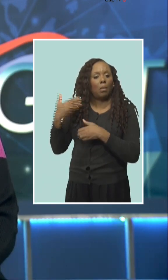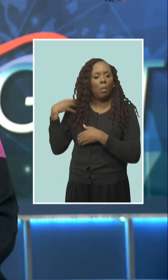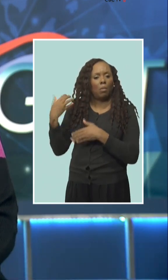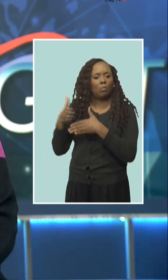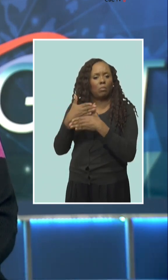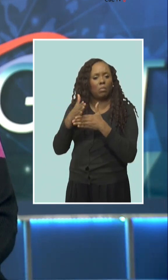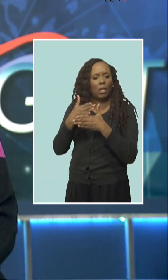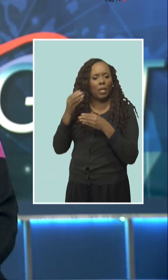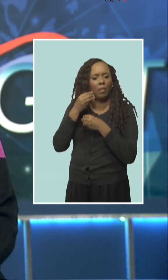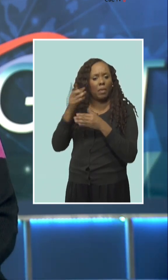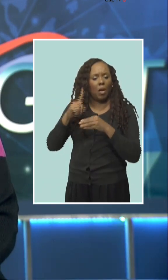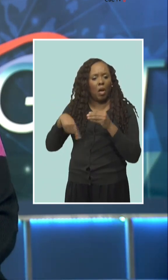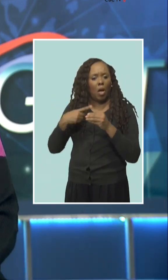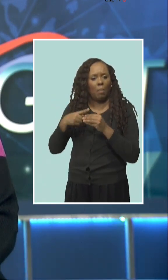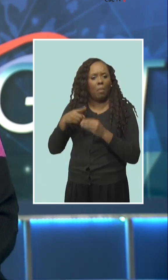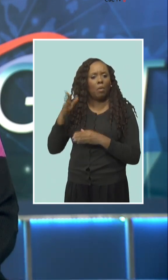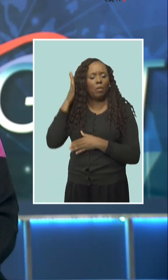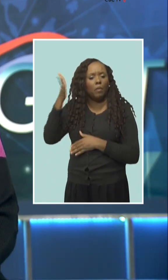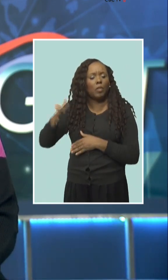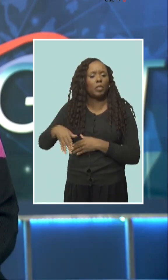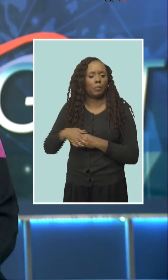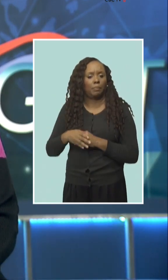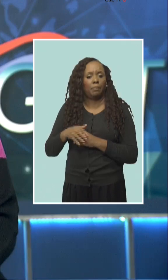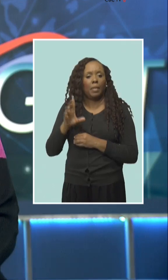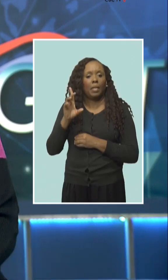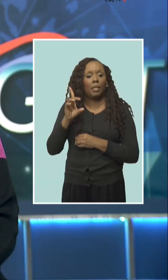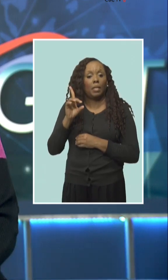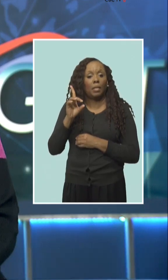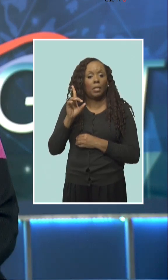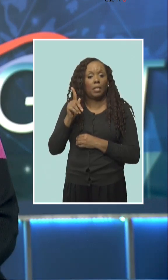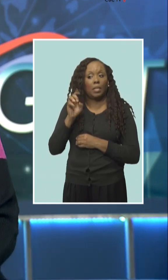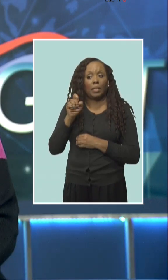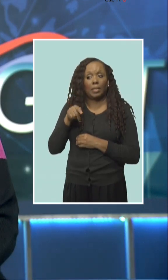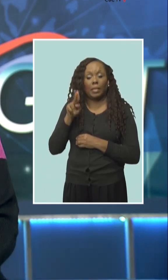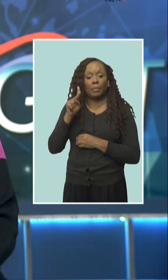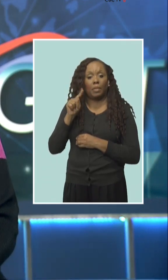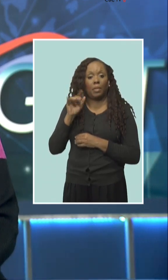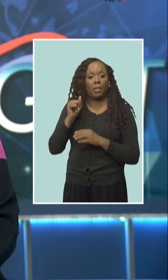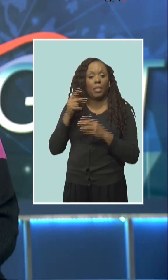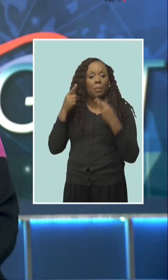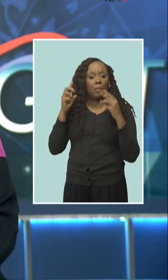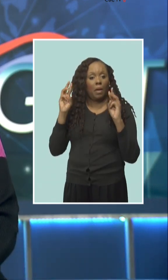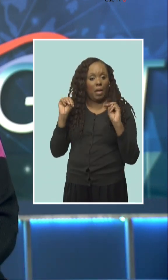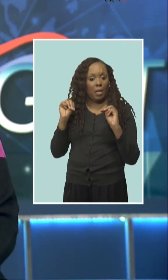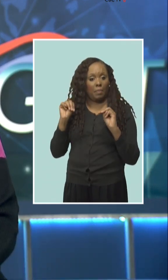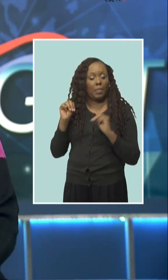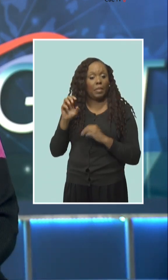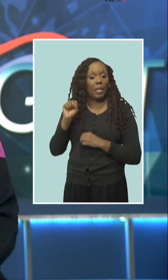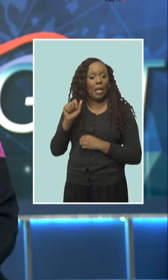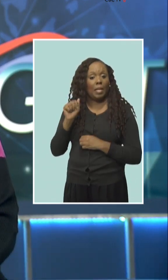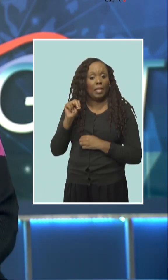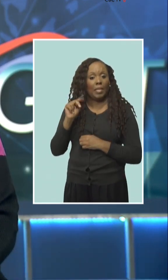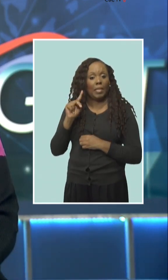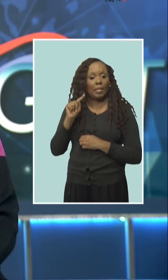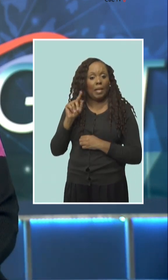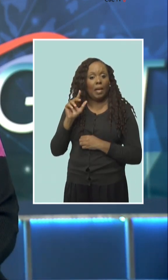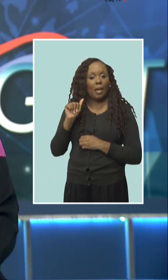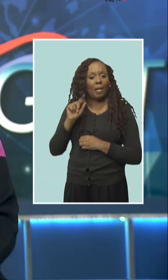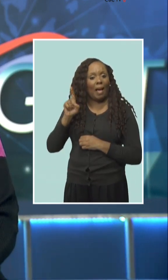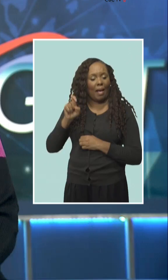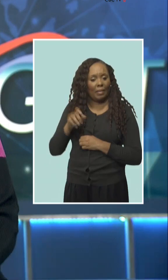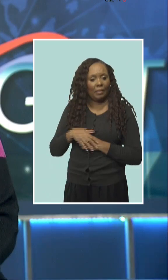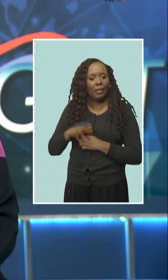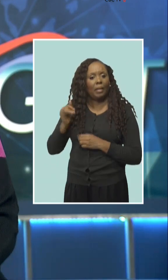questions about the facility's future posed by Deputy Prime Minister and MP for St. Michael South East, Santia Bradshaw. The center